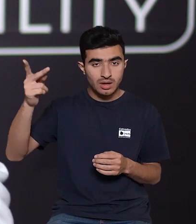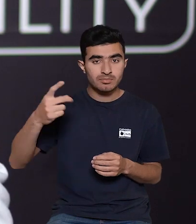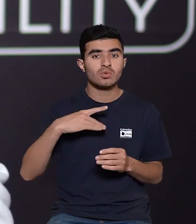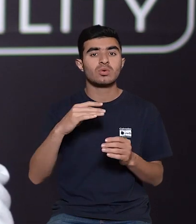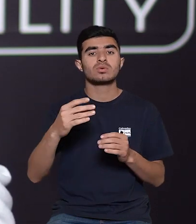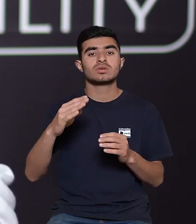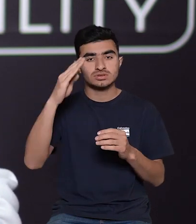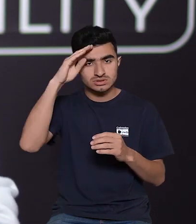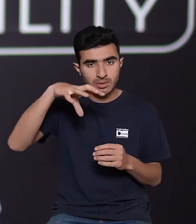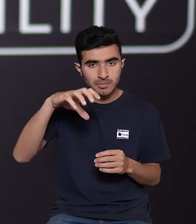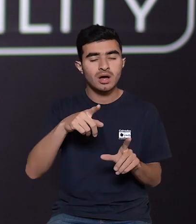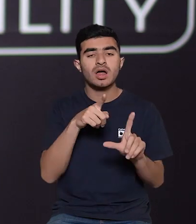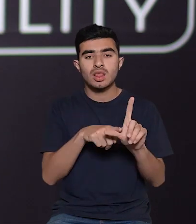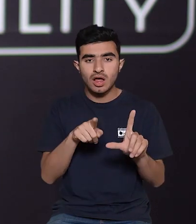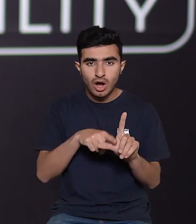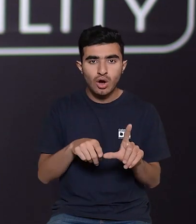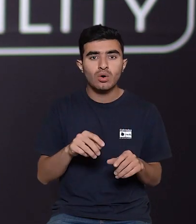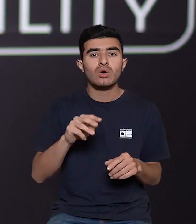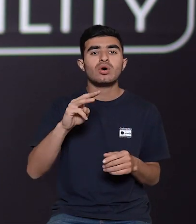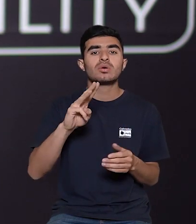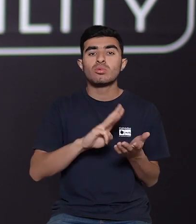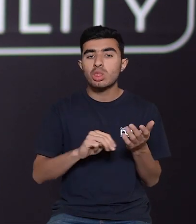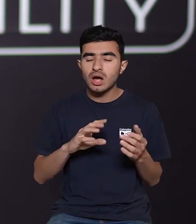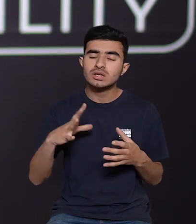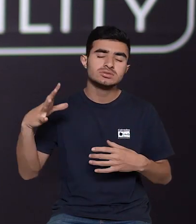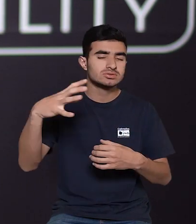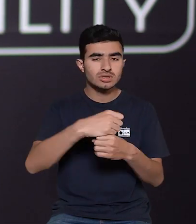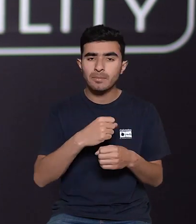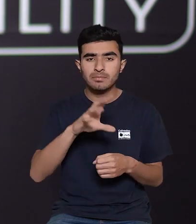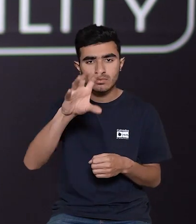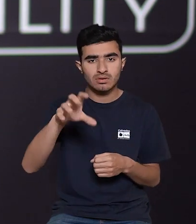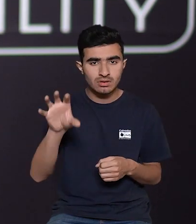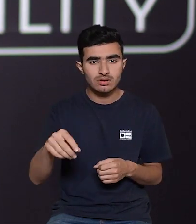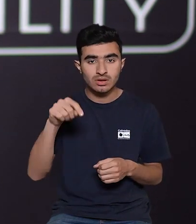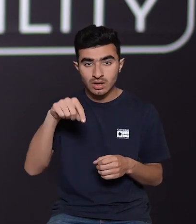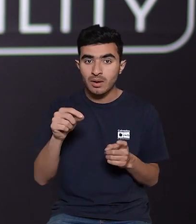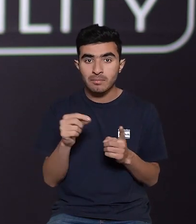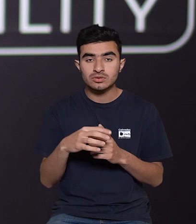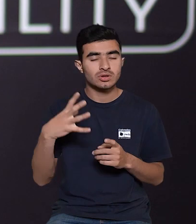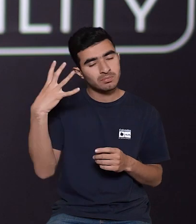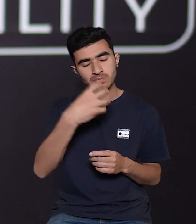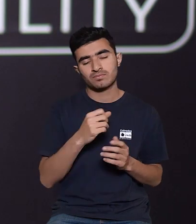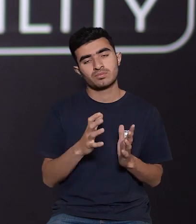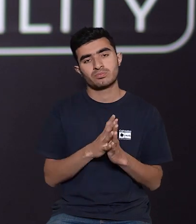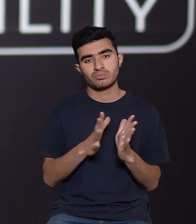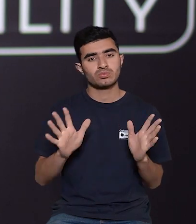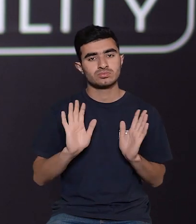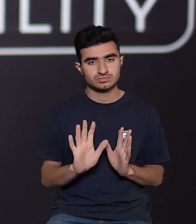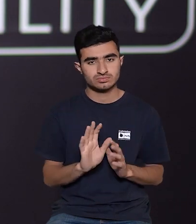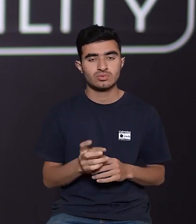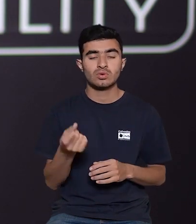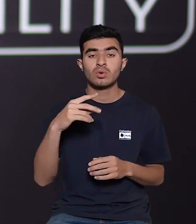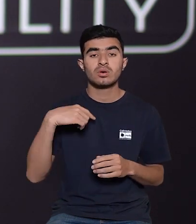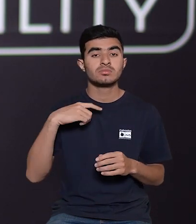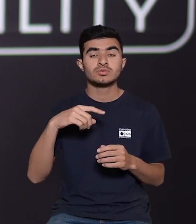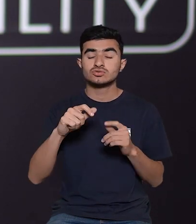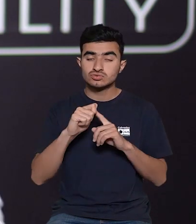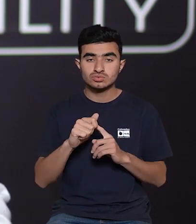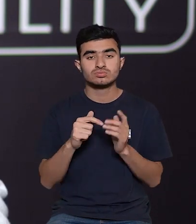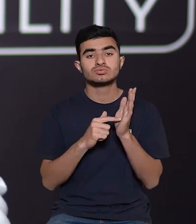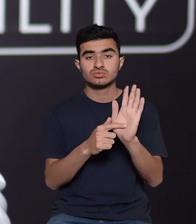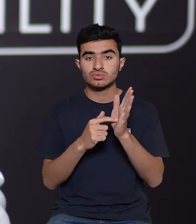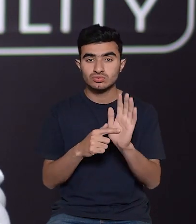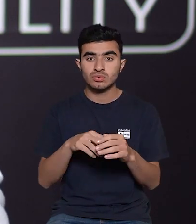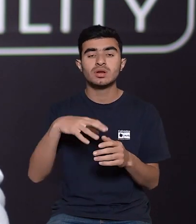areas, in this area, Lahore, Islamabad, Karachi, Multan, every city in this country